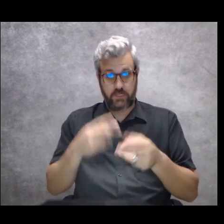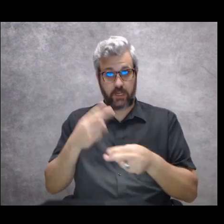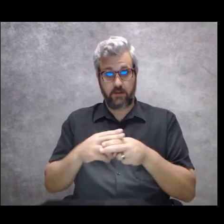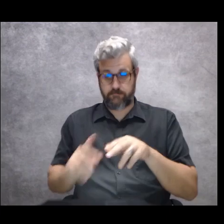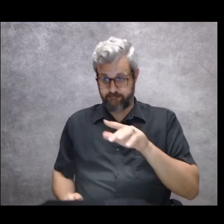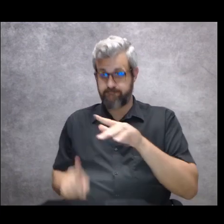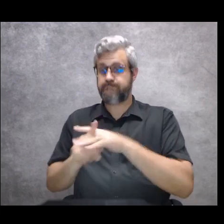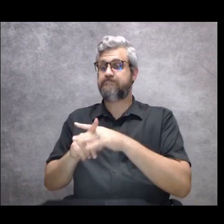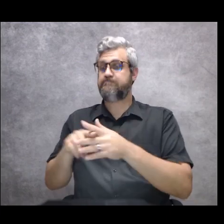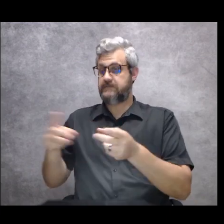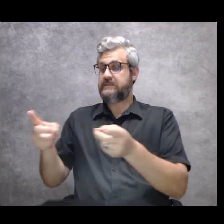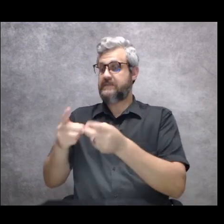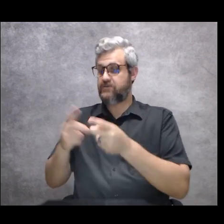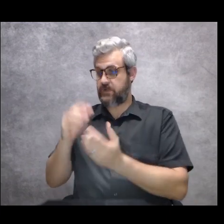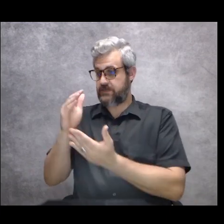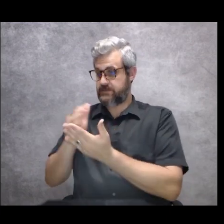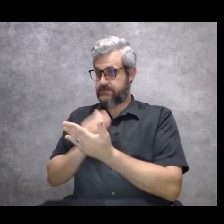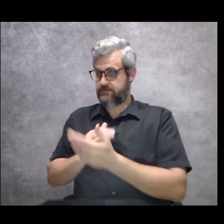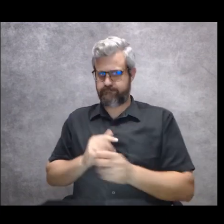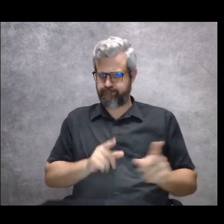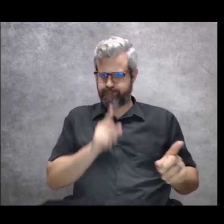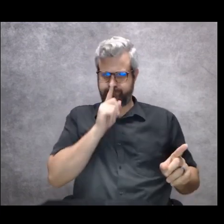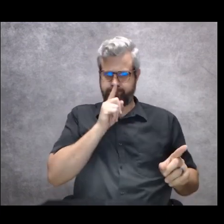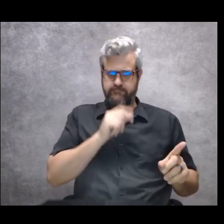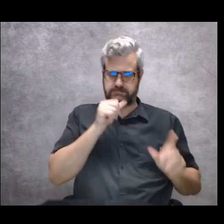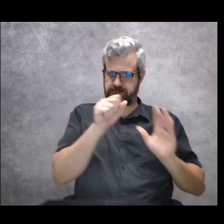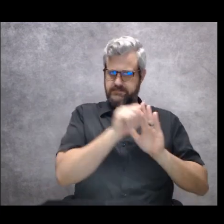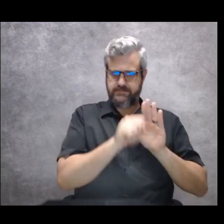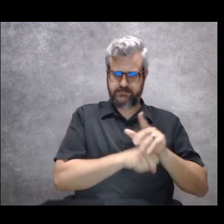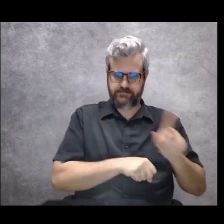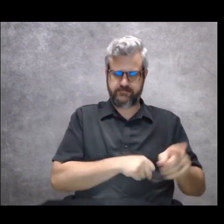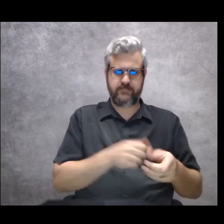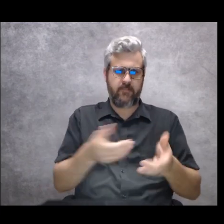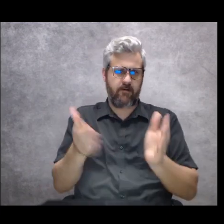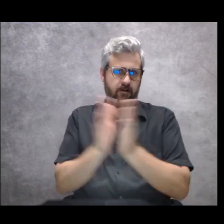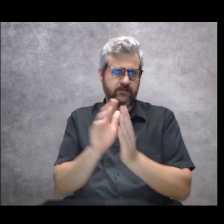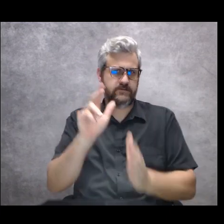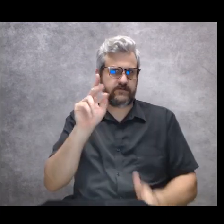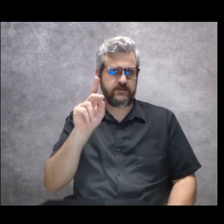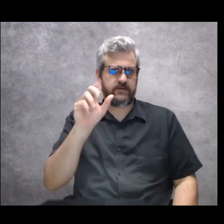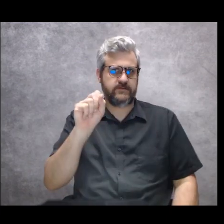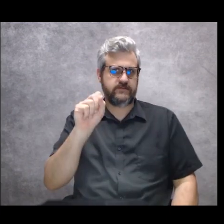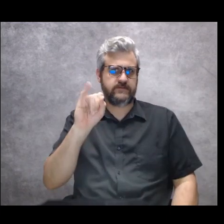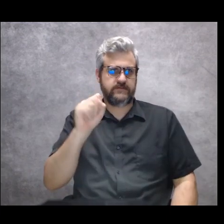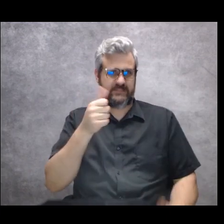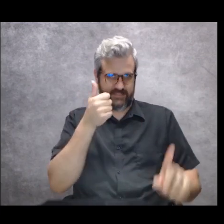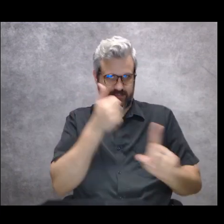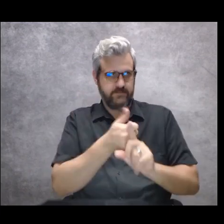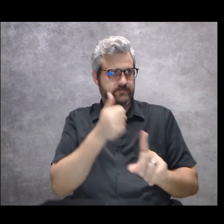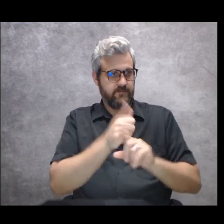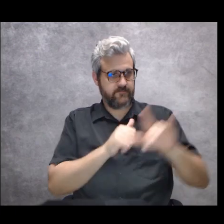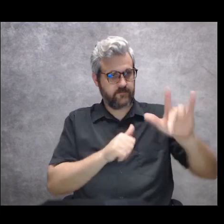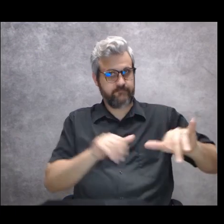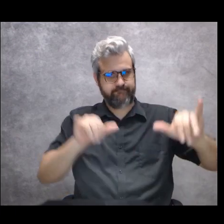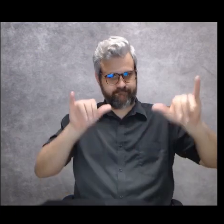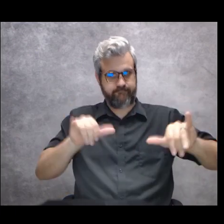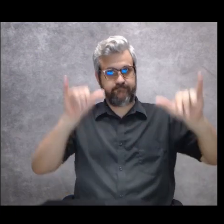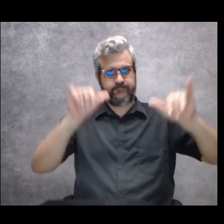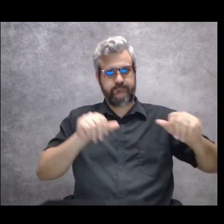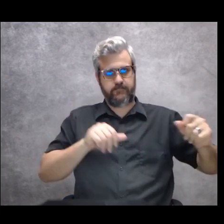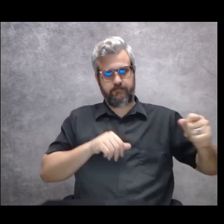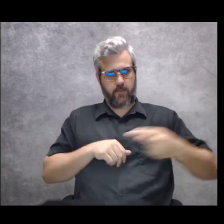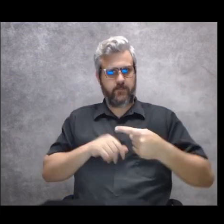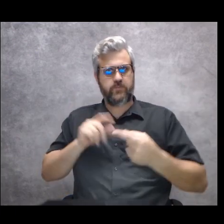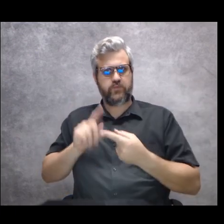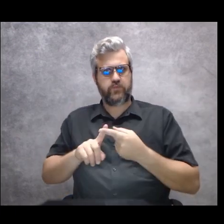list. Ask your case's contact to manually sync the student's record to the state. Run the